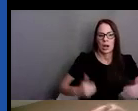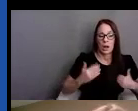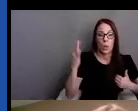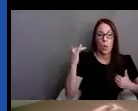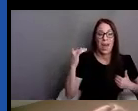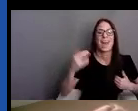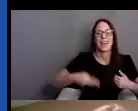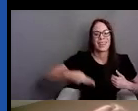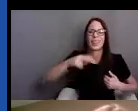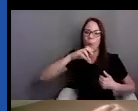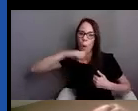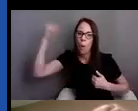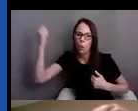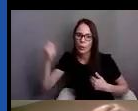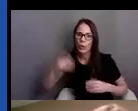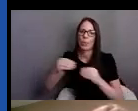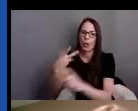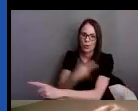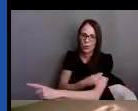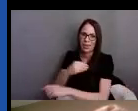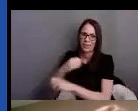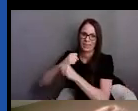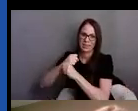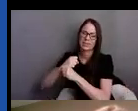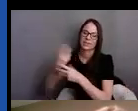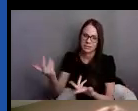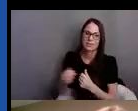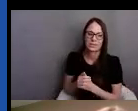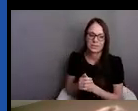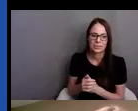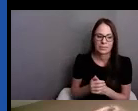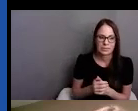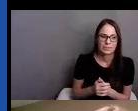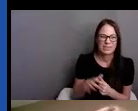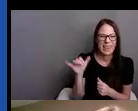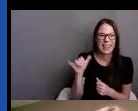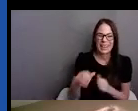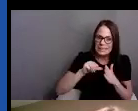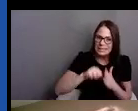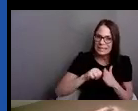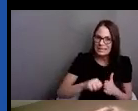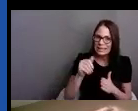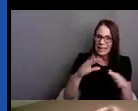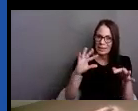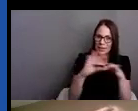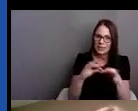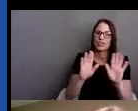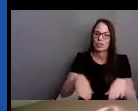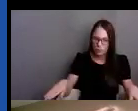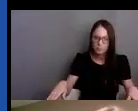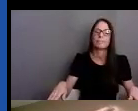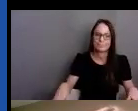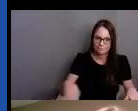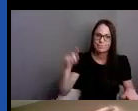highly vaccinated and protected right now. And again, I think this reinforces that message that children need to be vaccinated